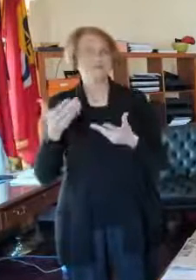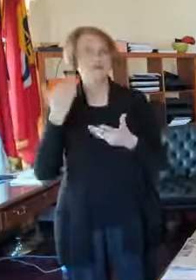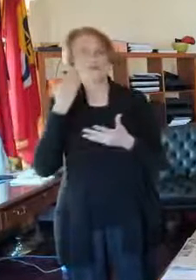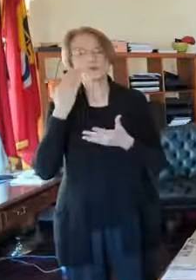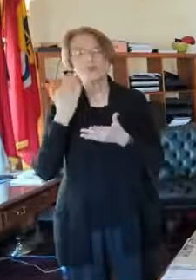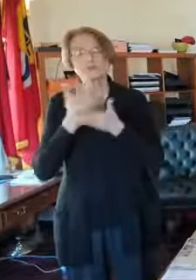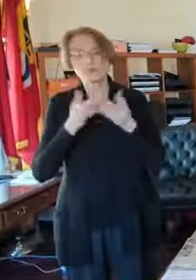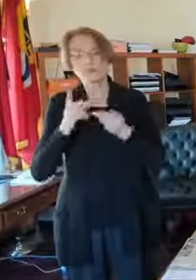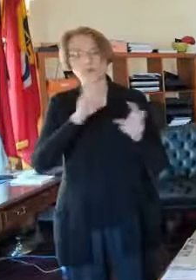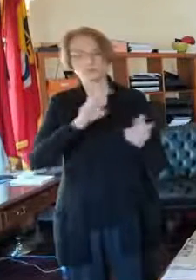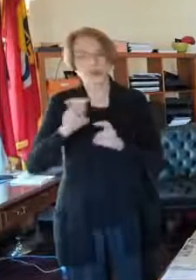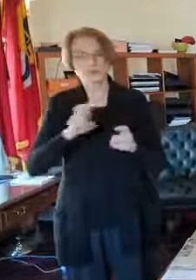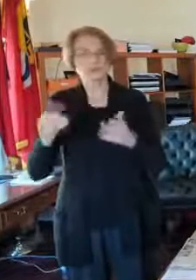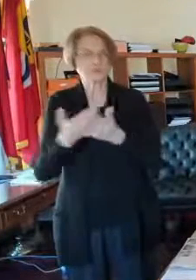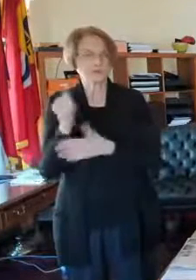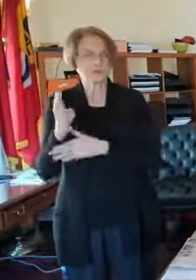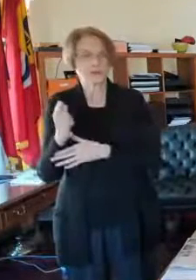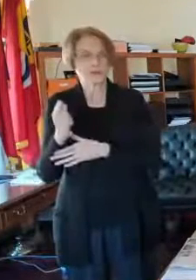different positions, but